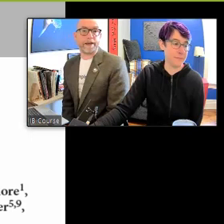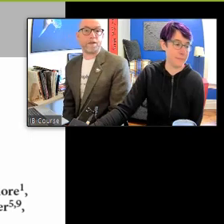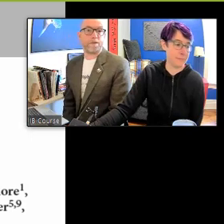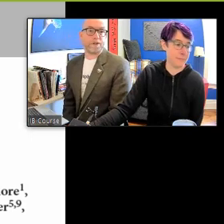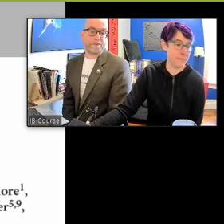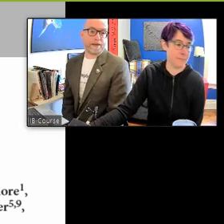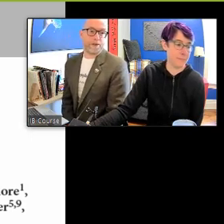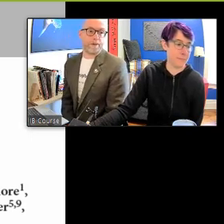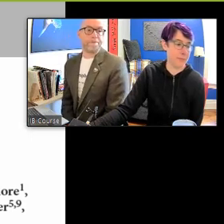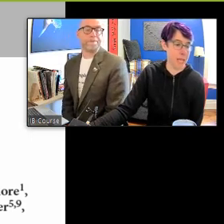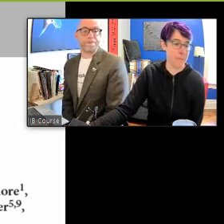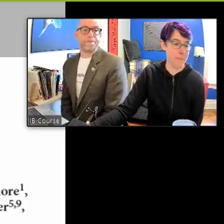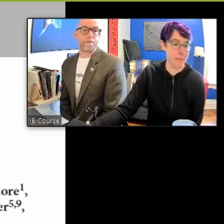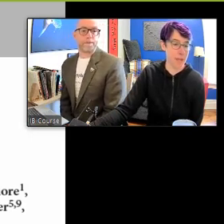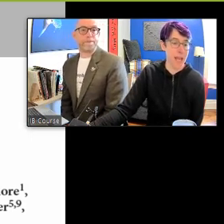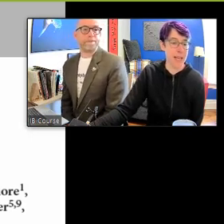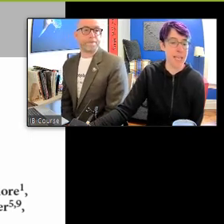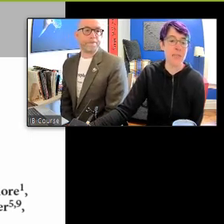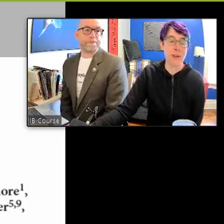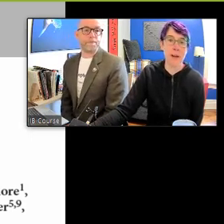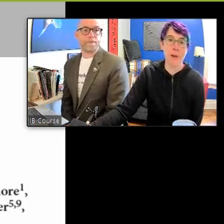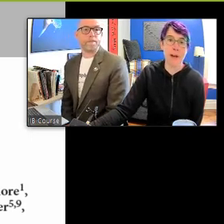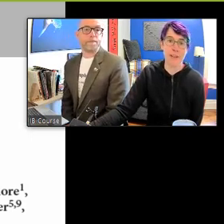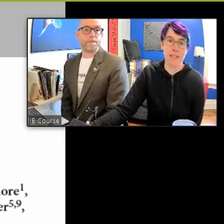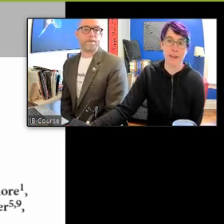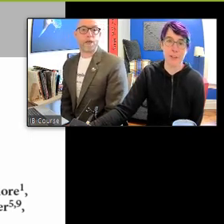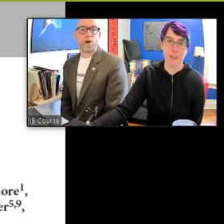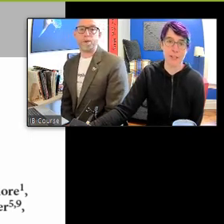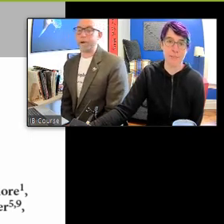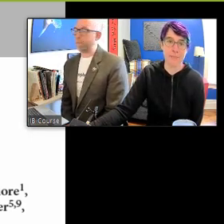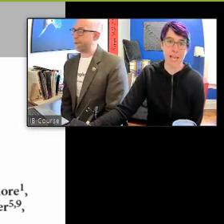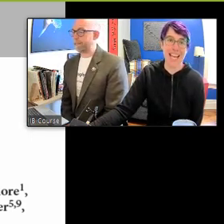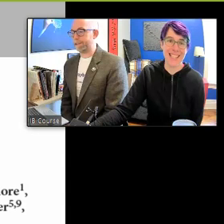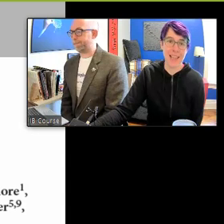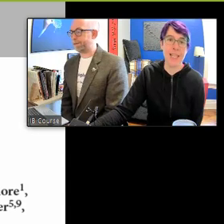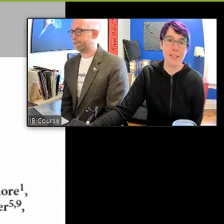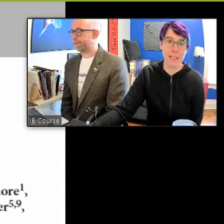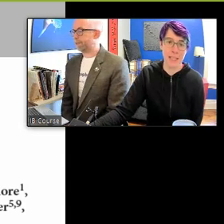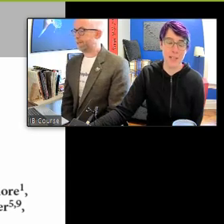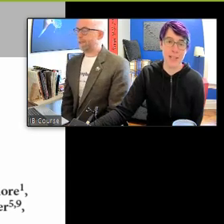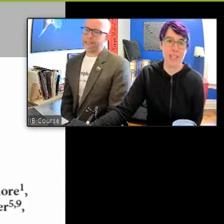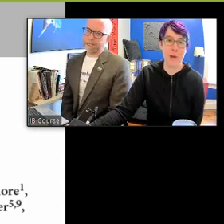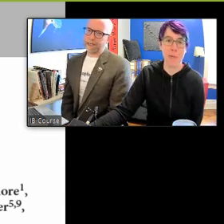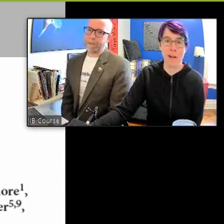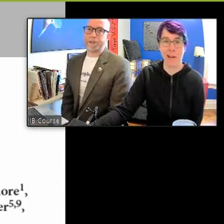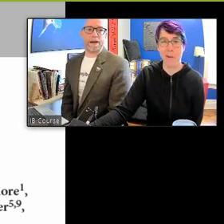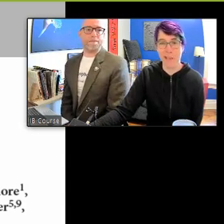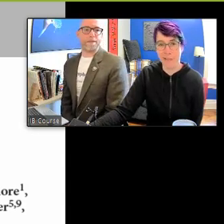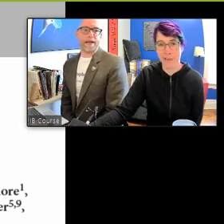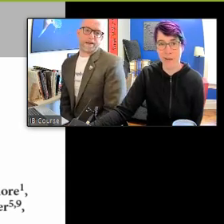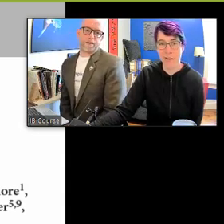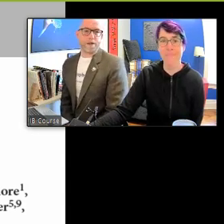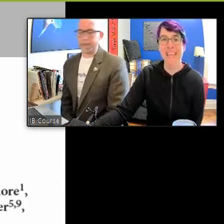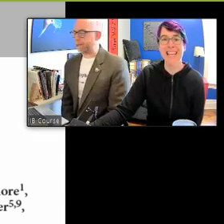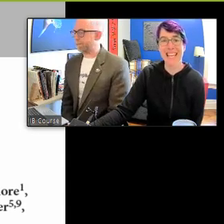on strike at the University of Manitoba. Yeah. And he's very proud of his efforts. Oh boy, he is. A little, which is why we're not going to watch